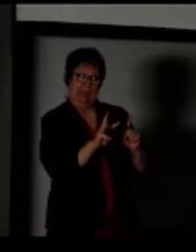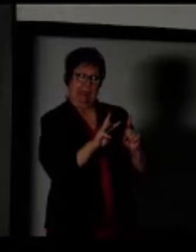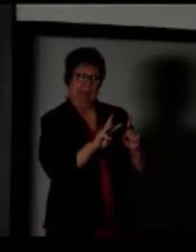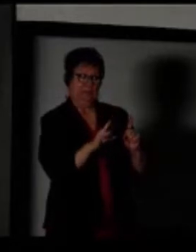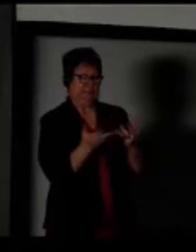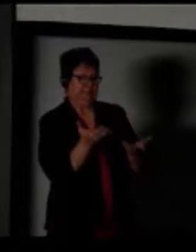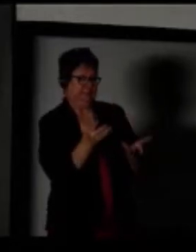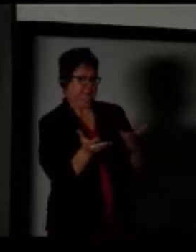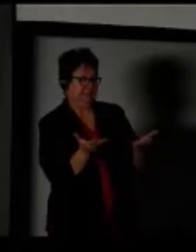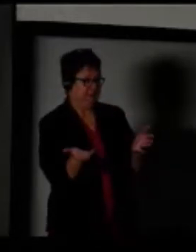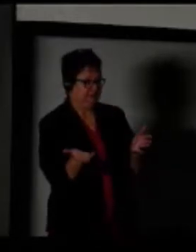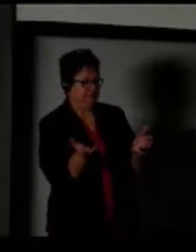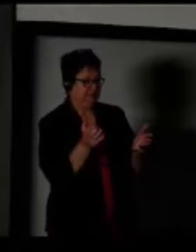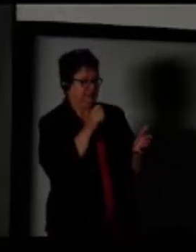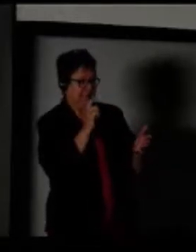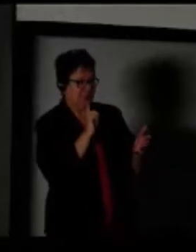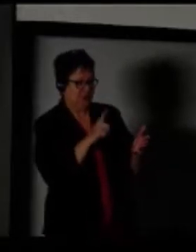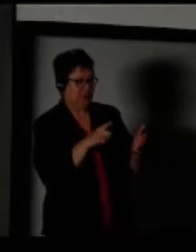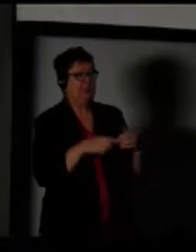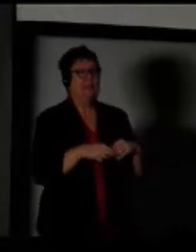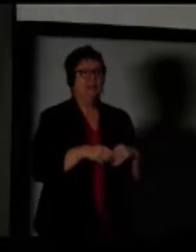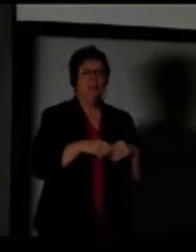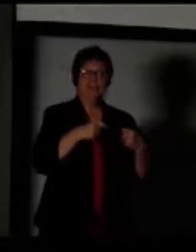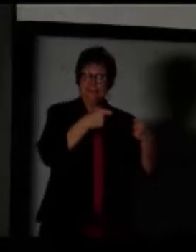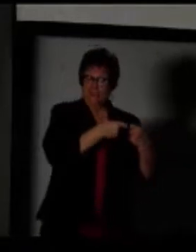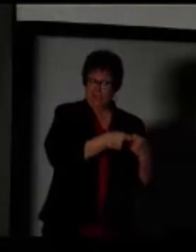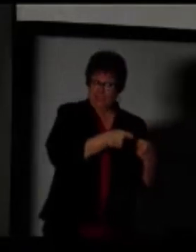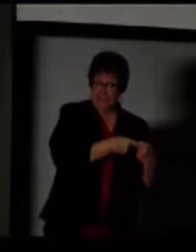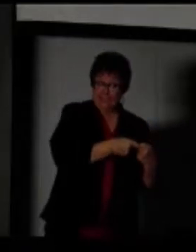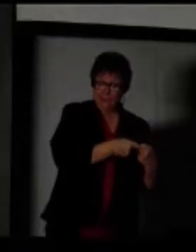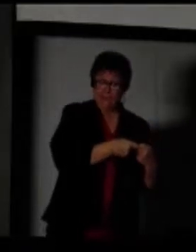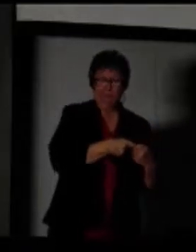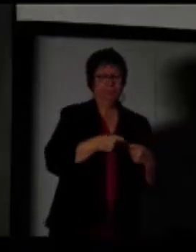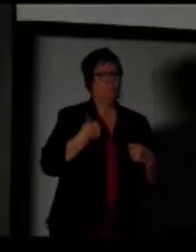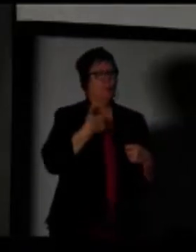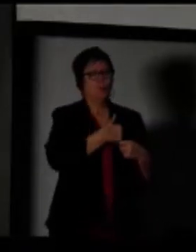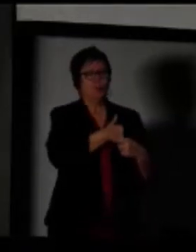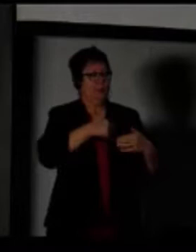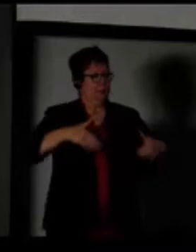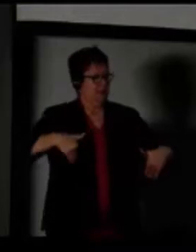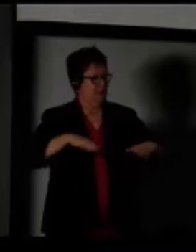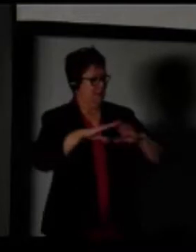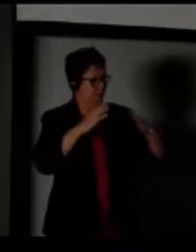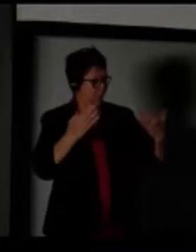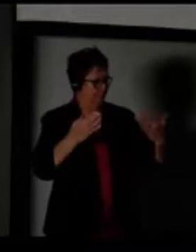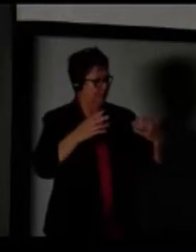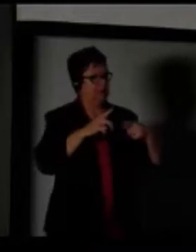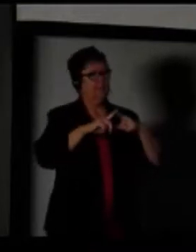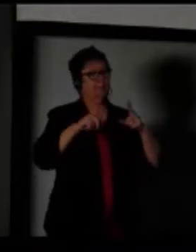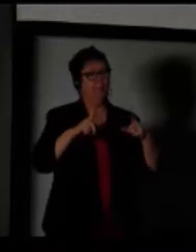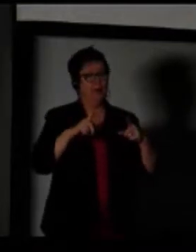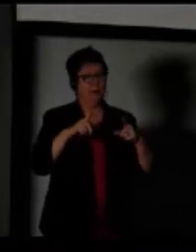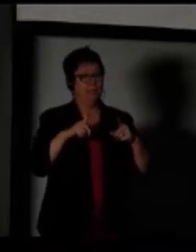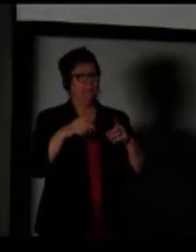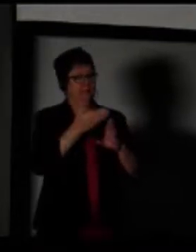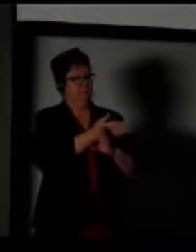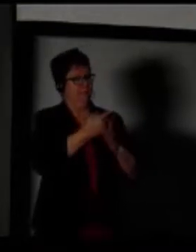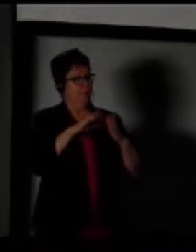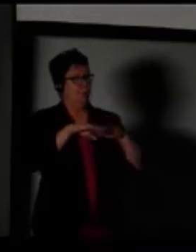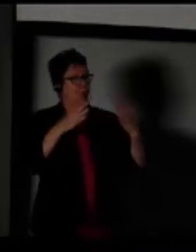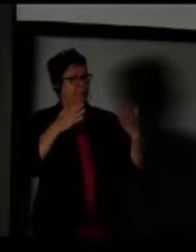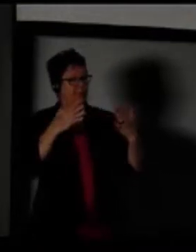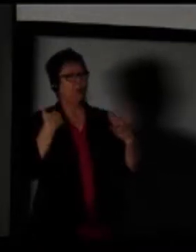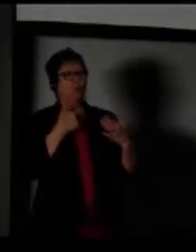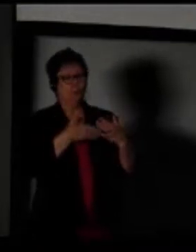about digitization? Before the museum opened, the museum's presence was largely digital and through the